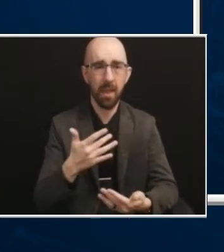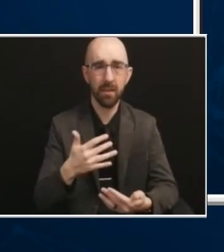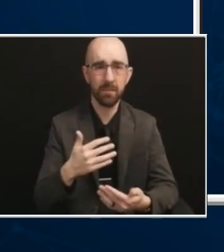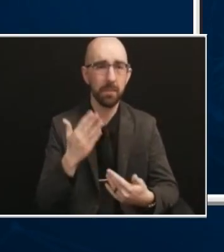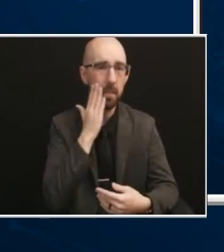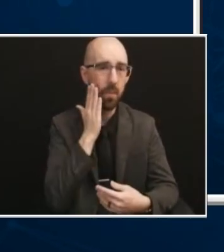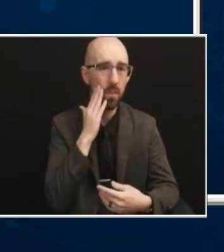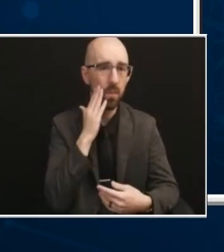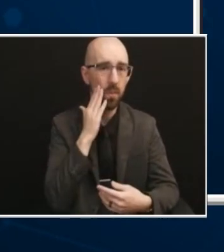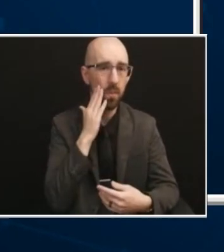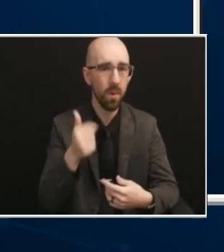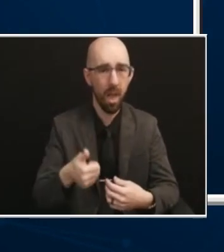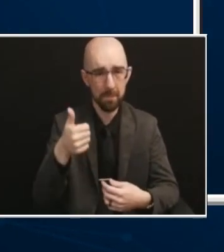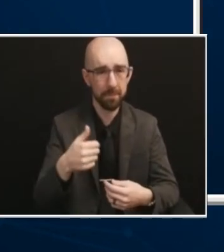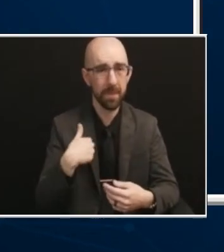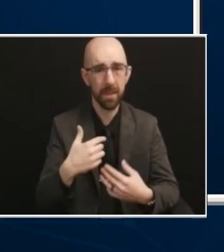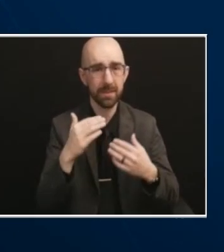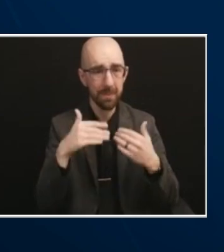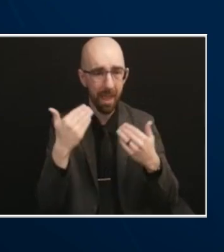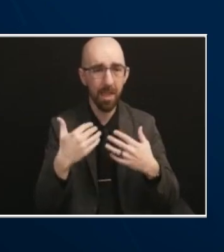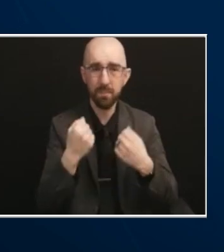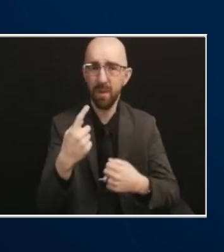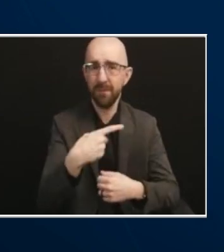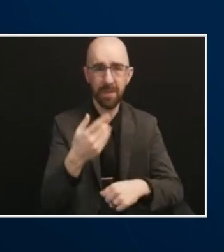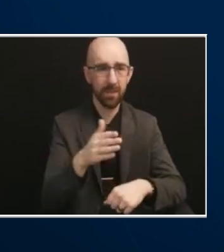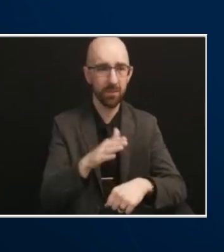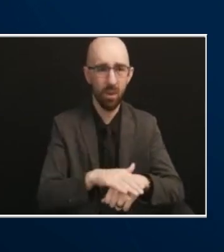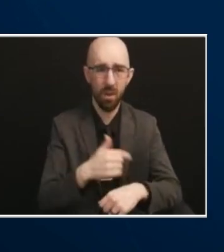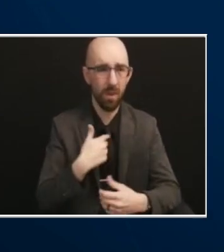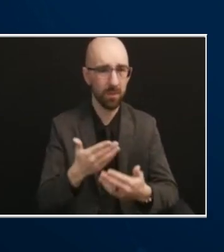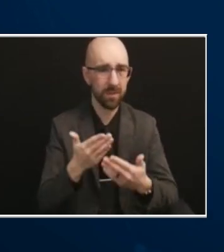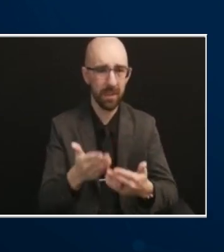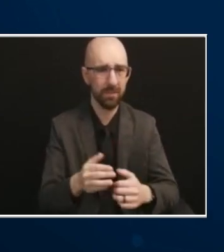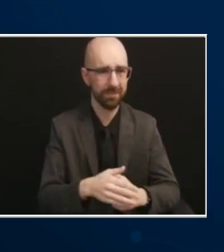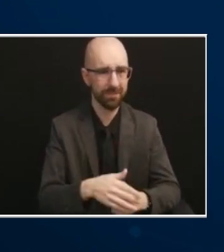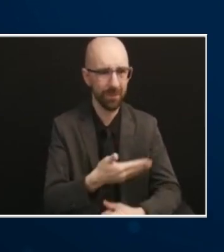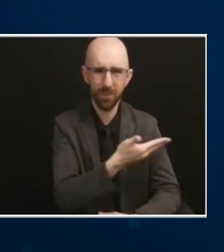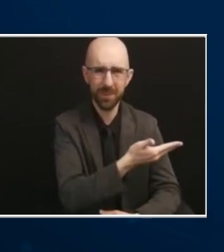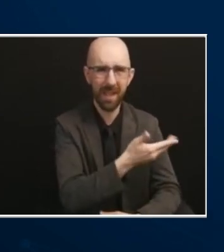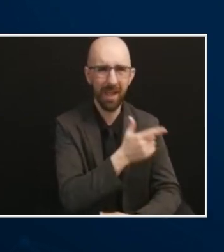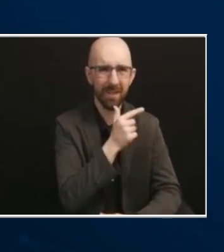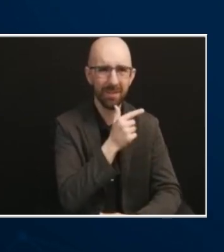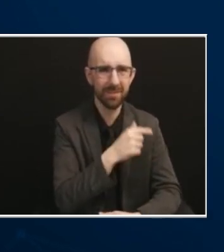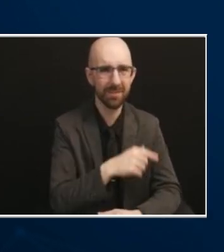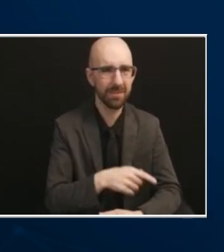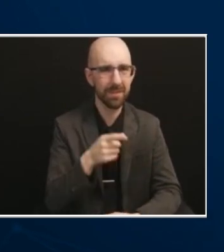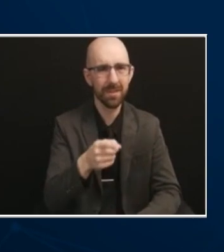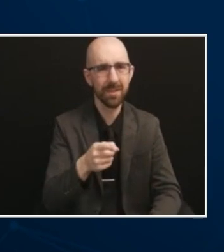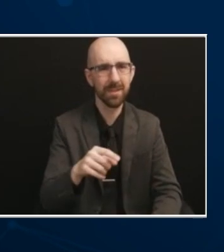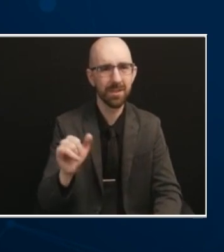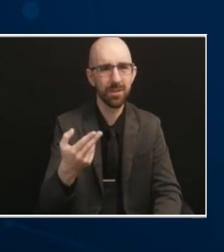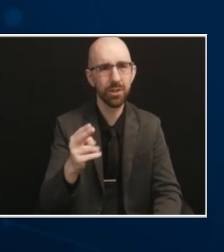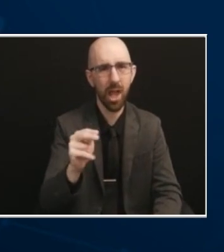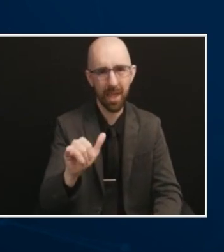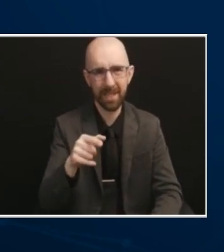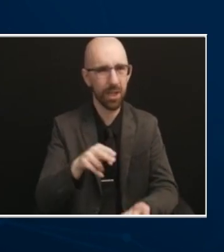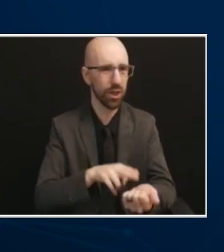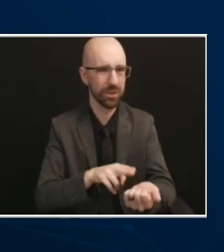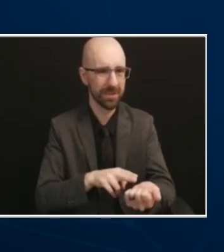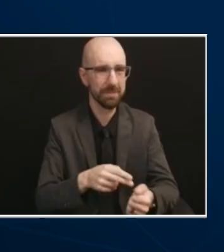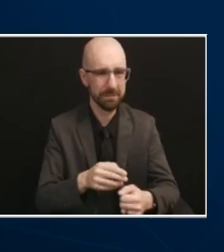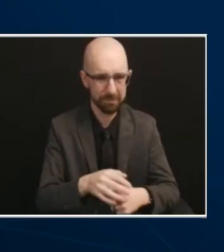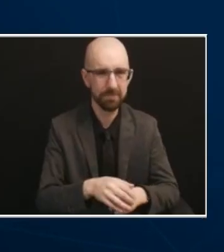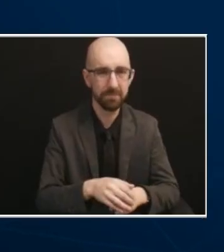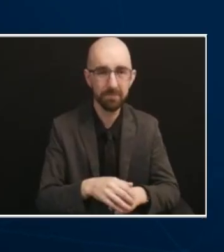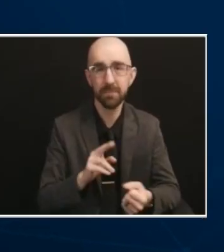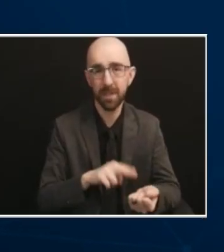brave face on while I was there. Who's that guy? That is Nurse Johnny. Nurse Johnny? Were you real